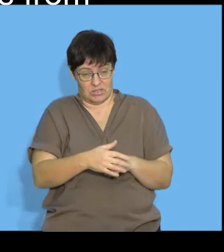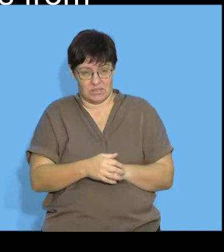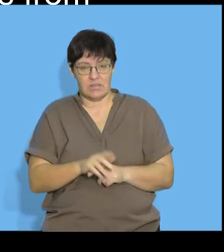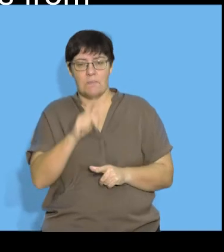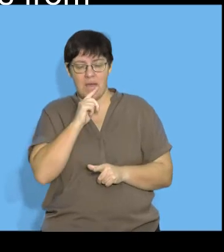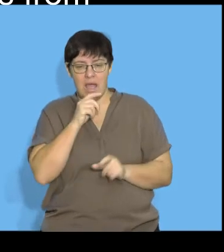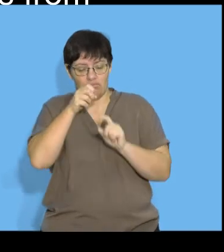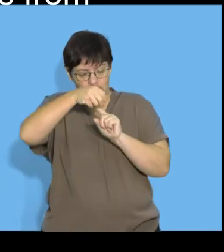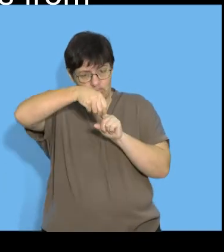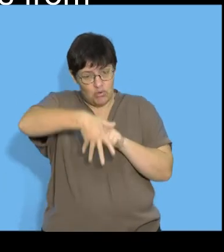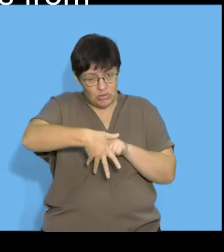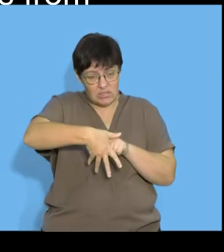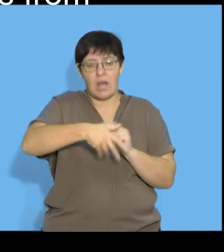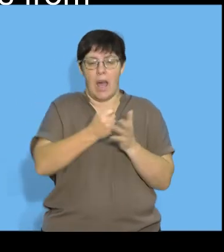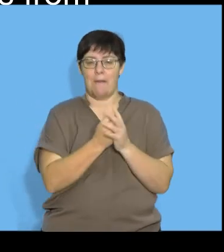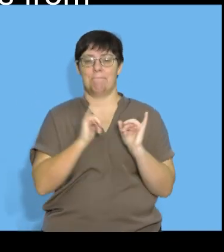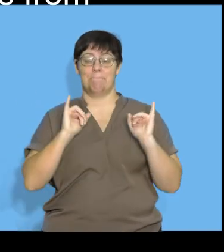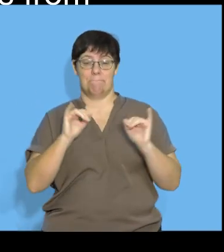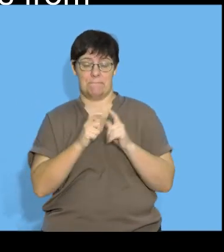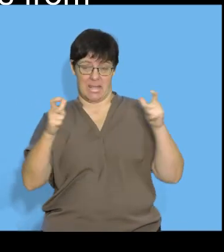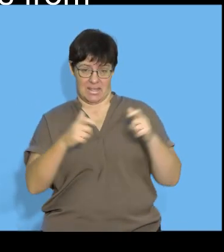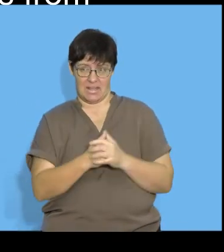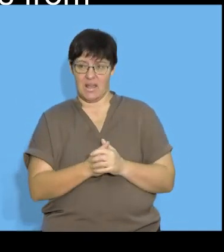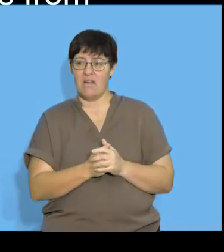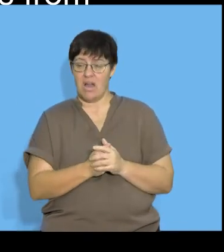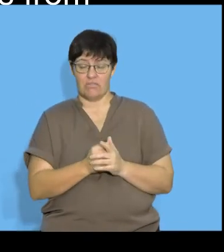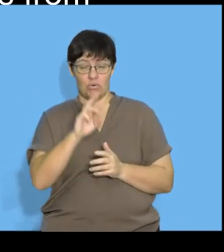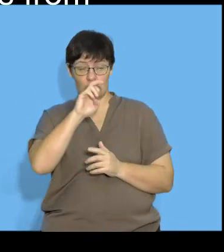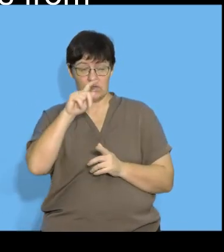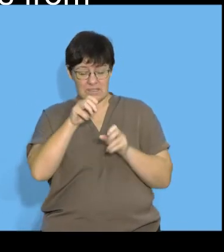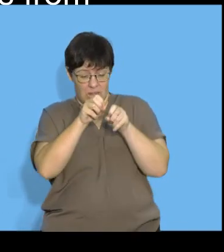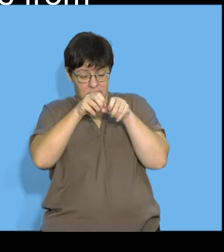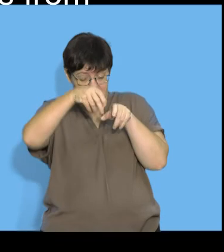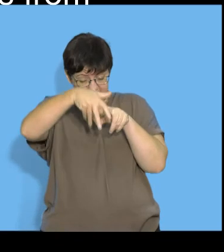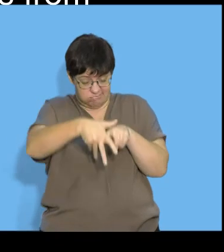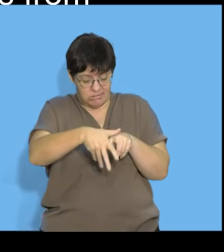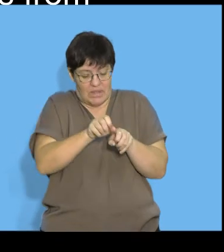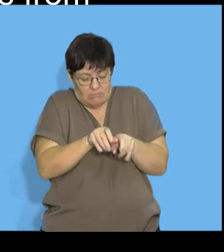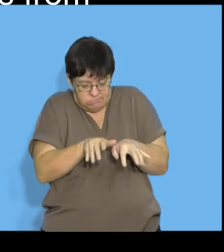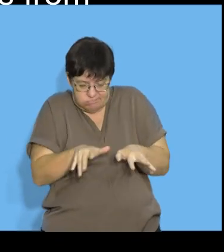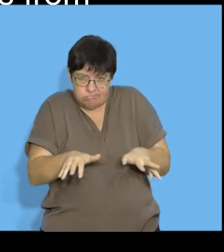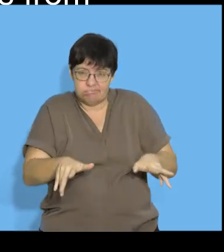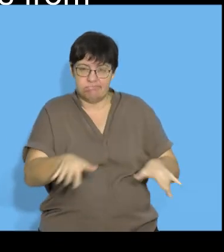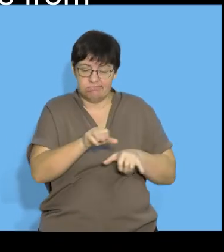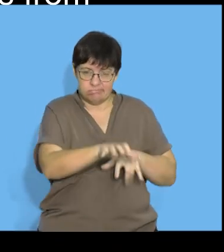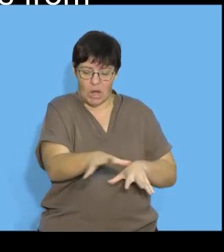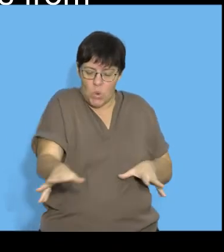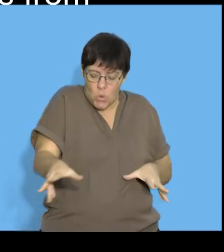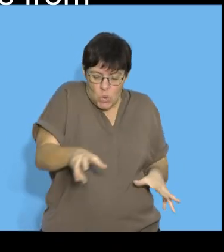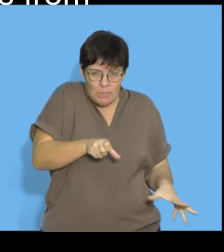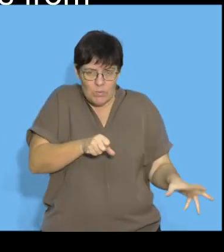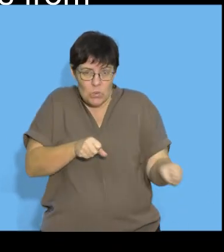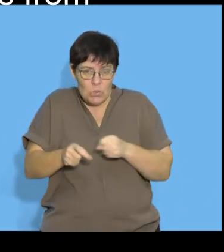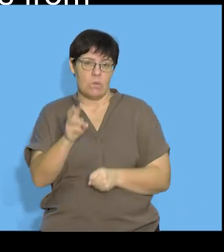bigger. Remember, we have roots and then we have all these little ones coming there and we can absorb more water.